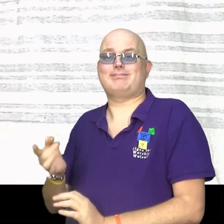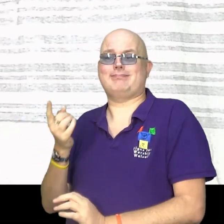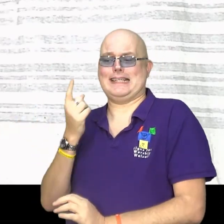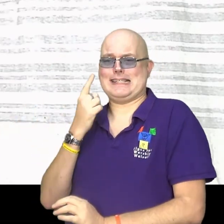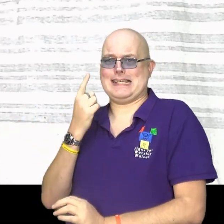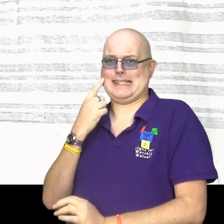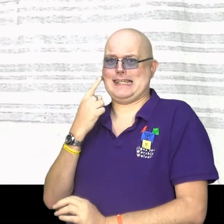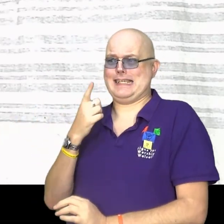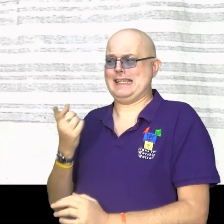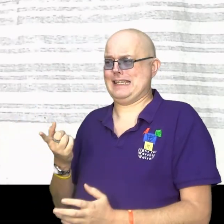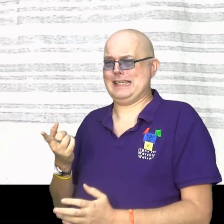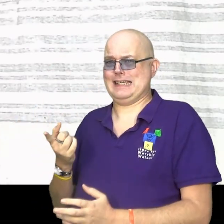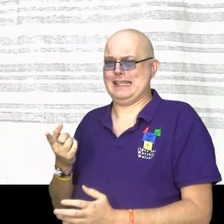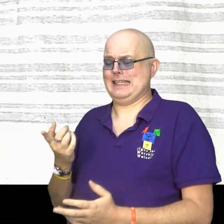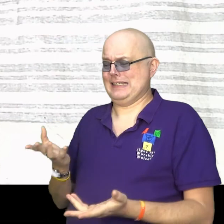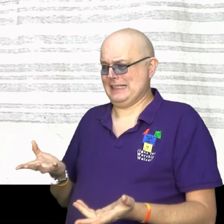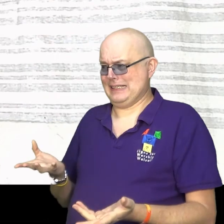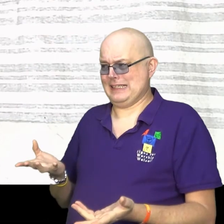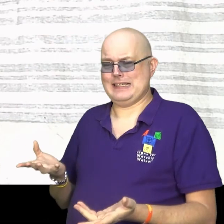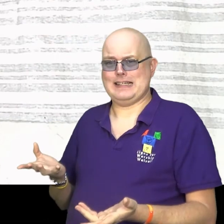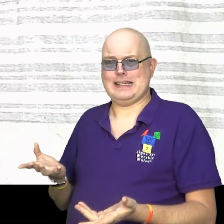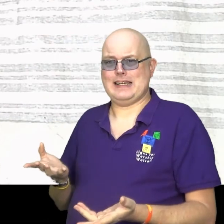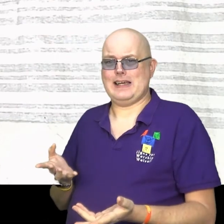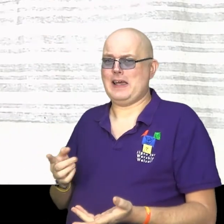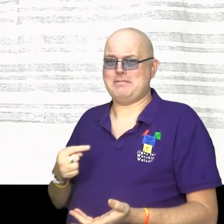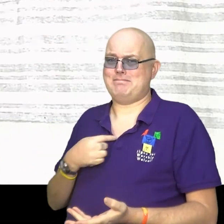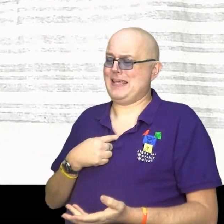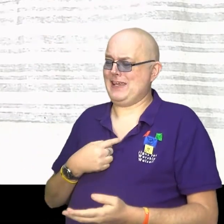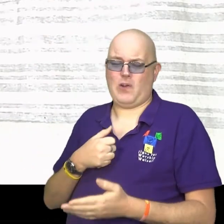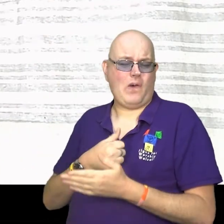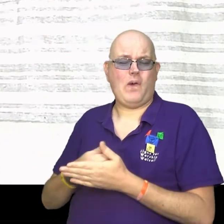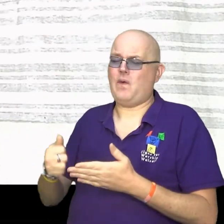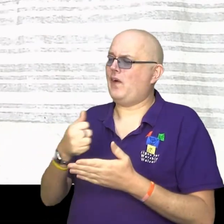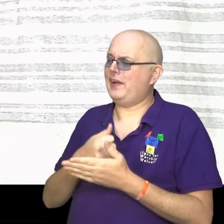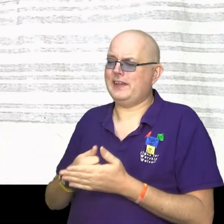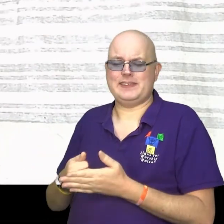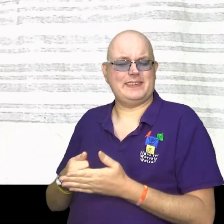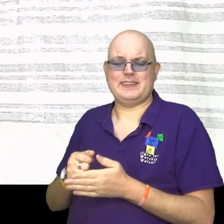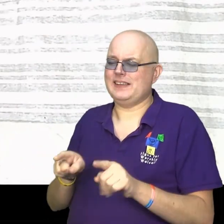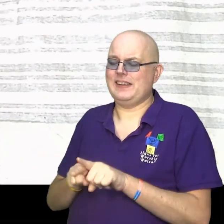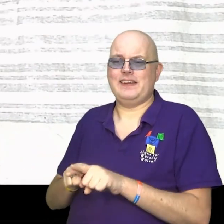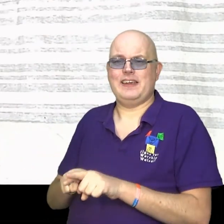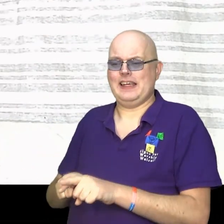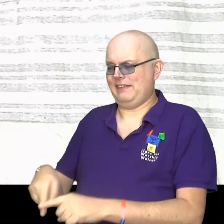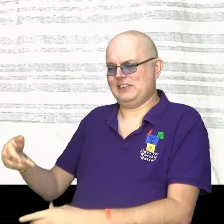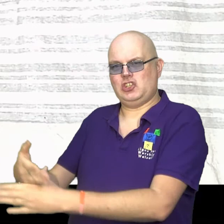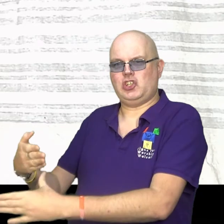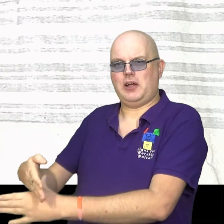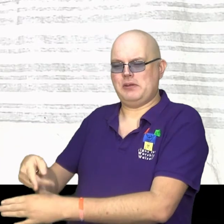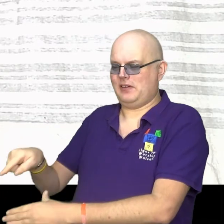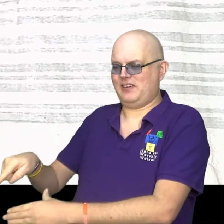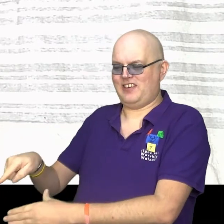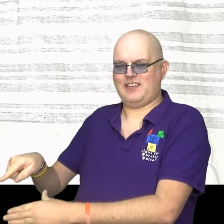How easy of a trap this is to fall into. I do this all the time. If there's a job that I don't want to